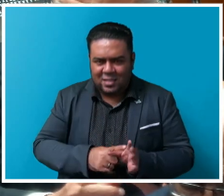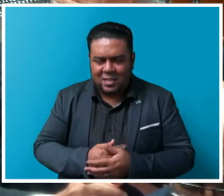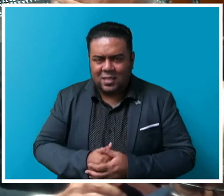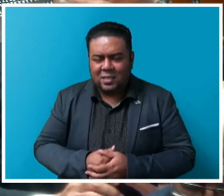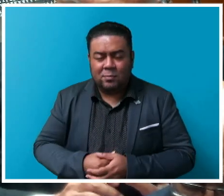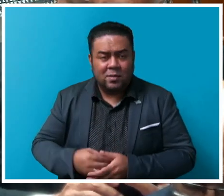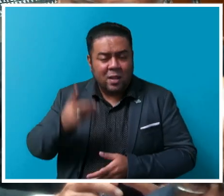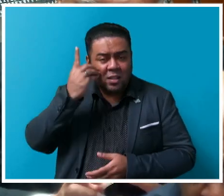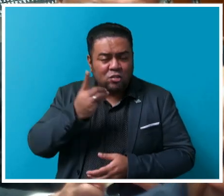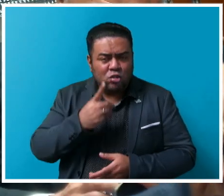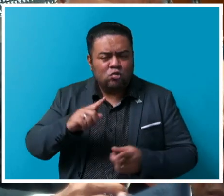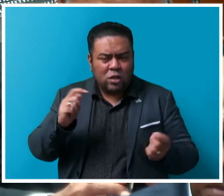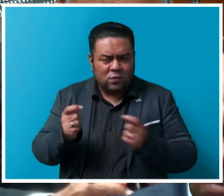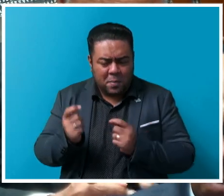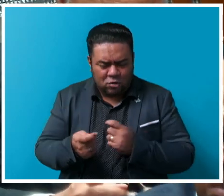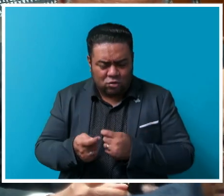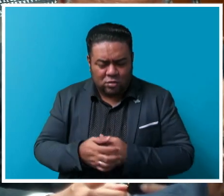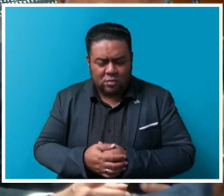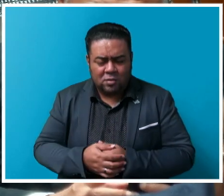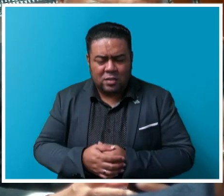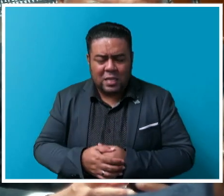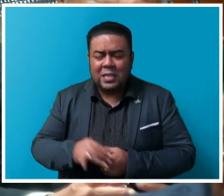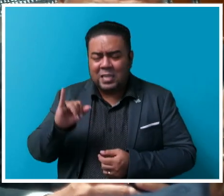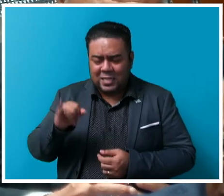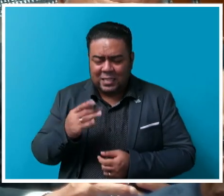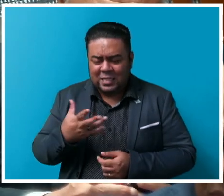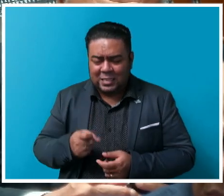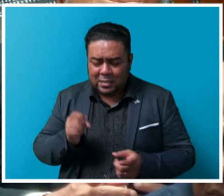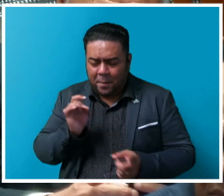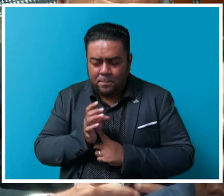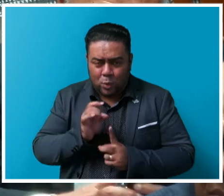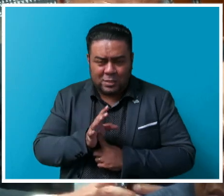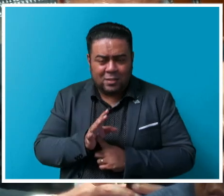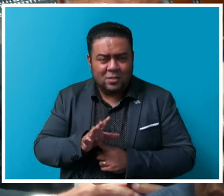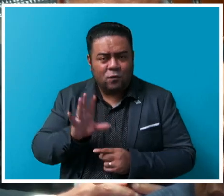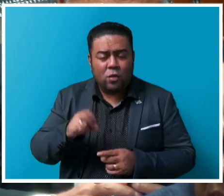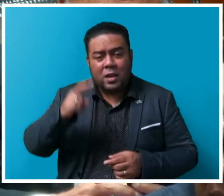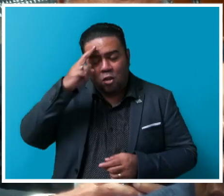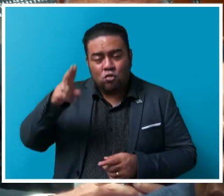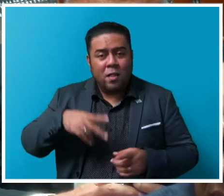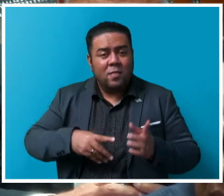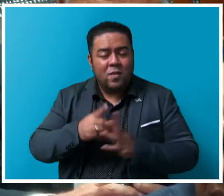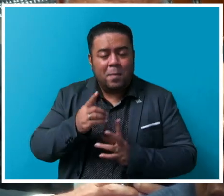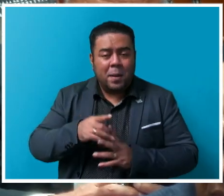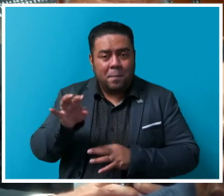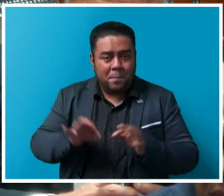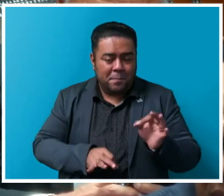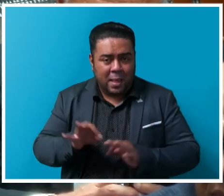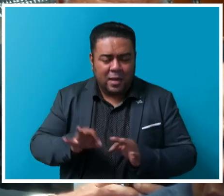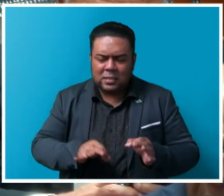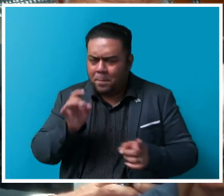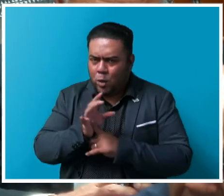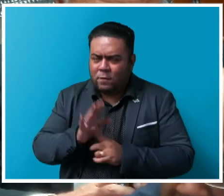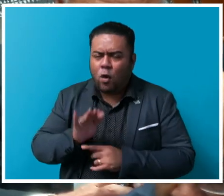digital transformation, Honorable Speaker, it is a key component of the National Development Plan and critical for our future